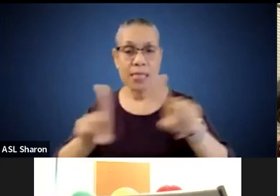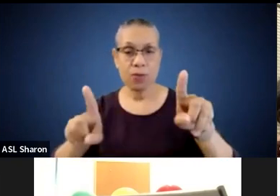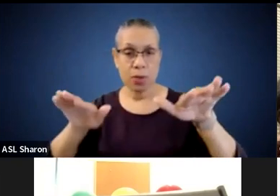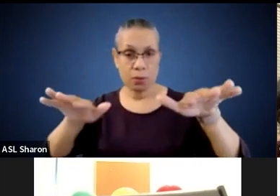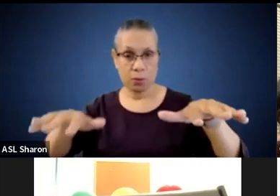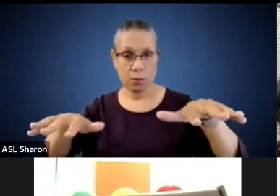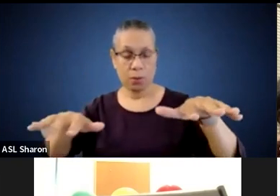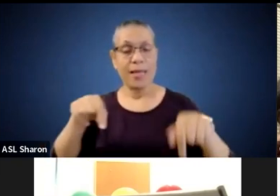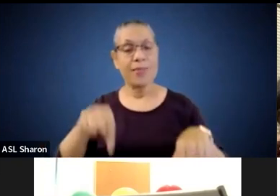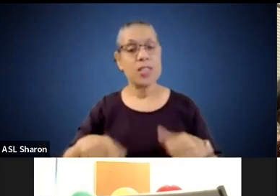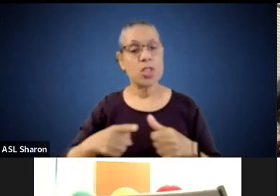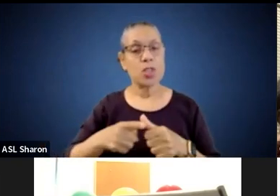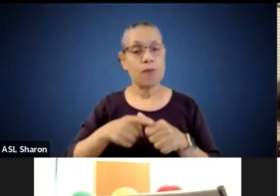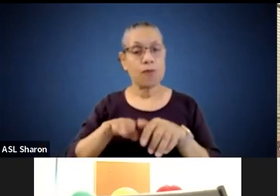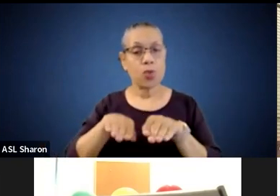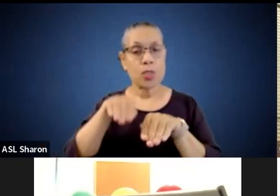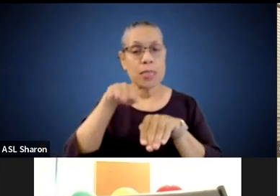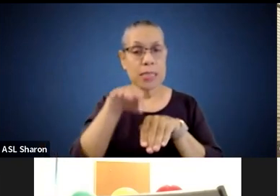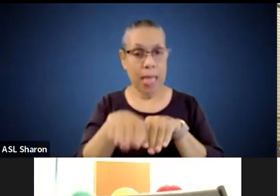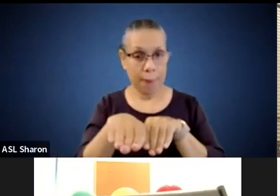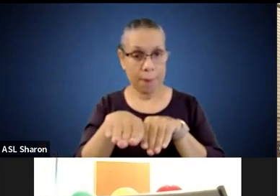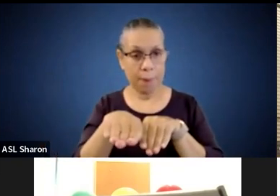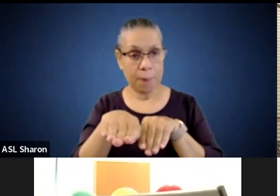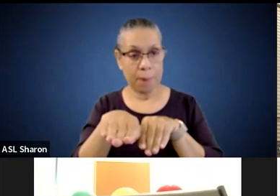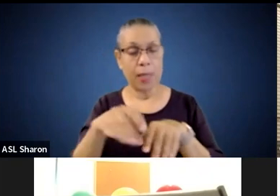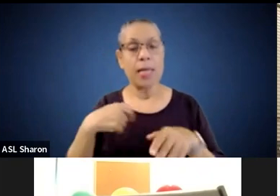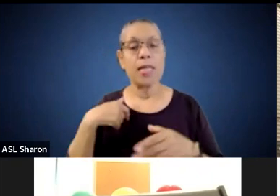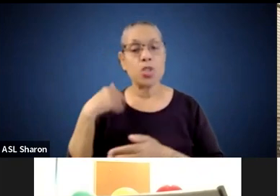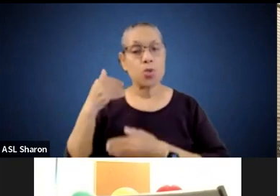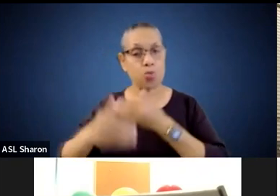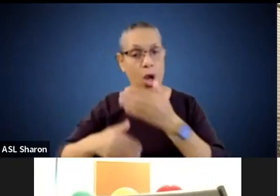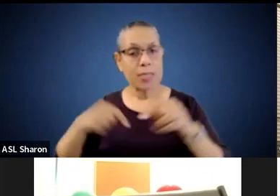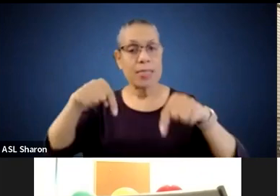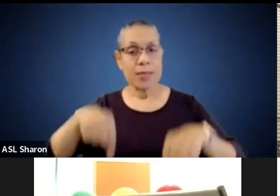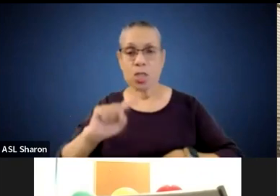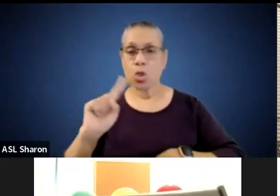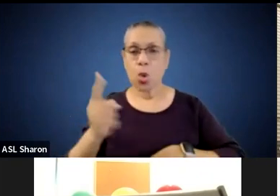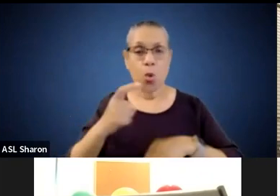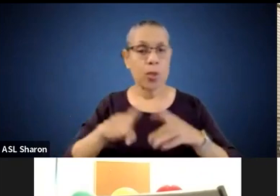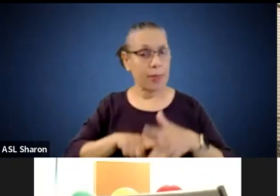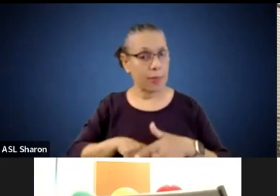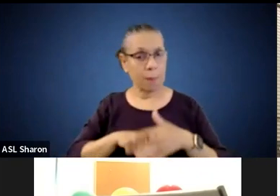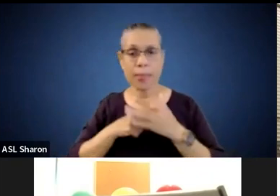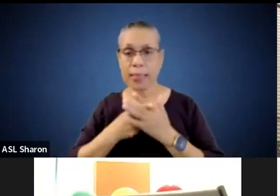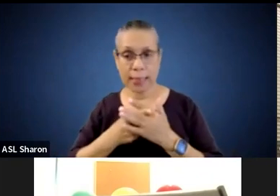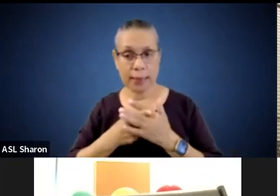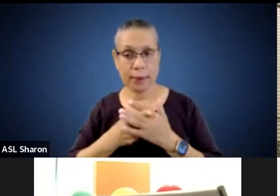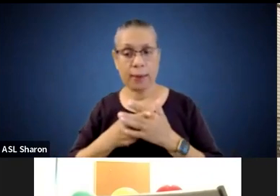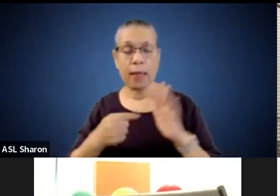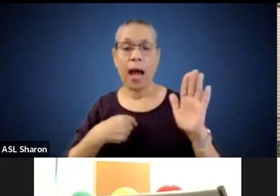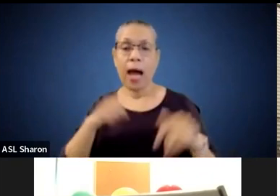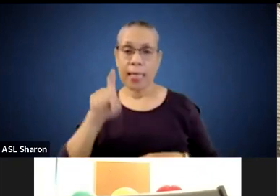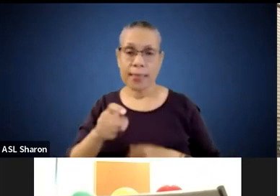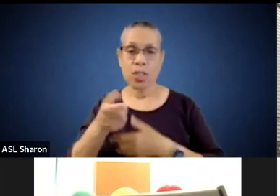this is the first step in a much longer budget process but it's the beginning of that process and I have to